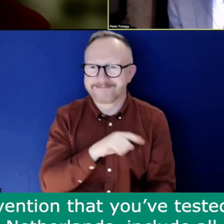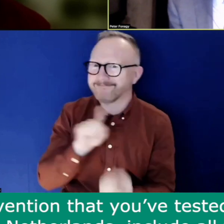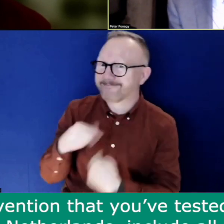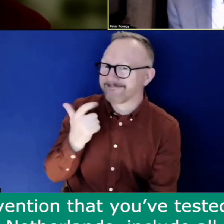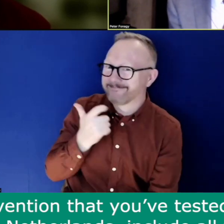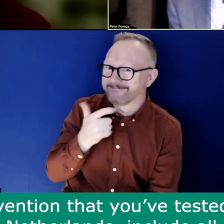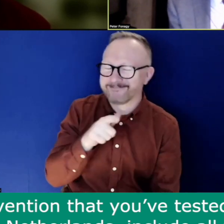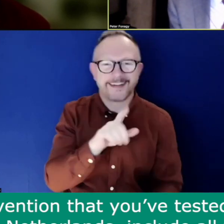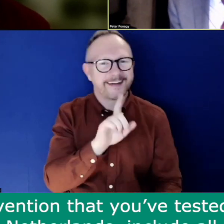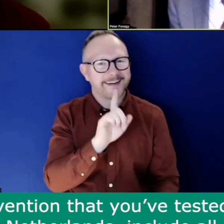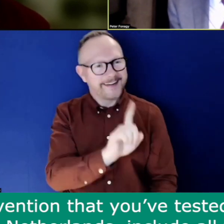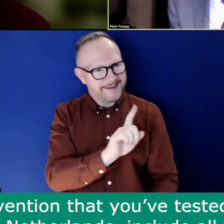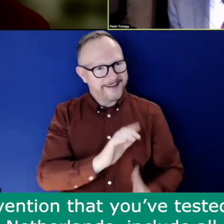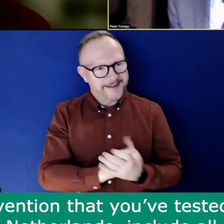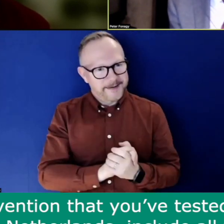Does